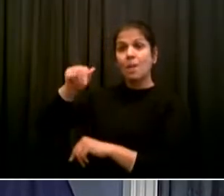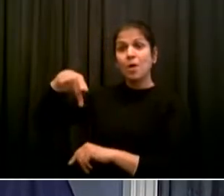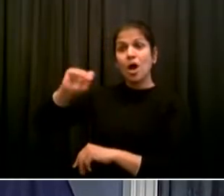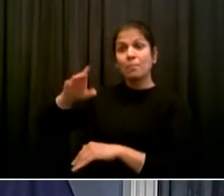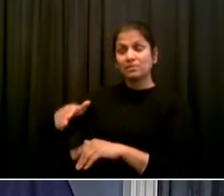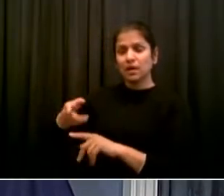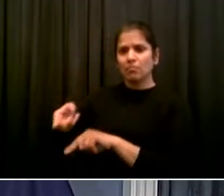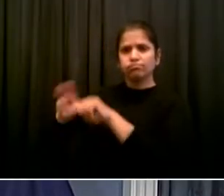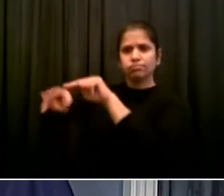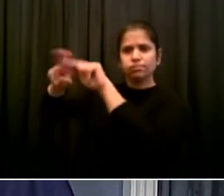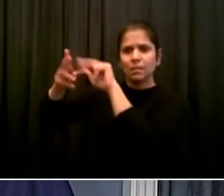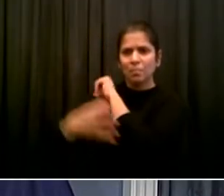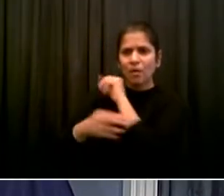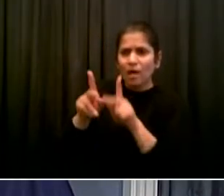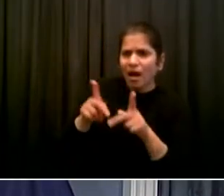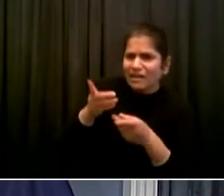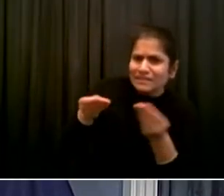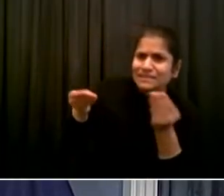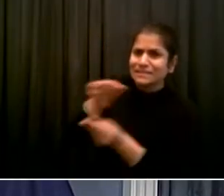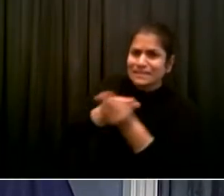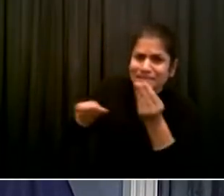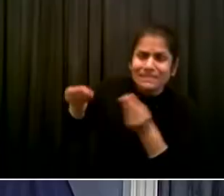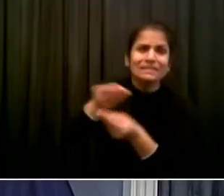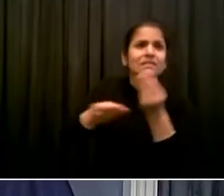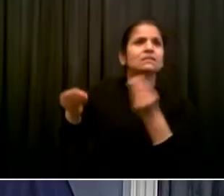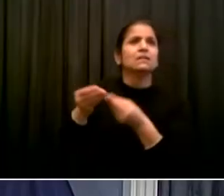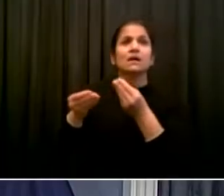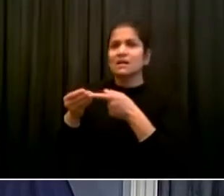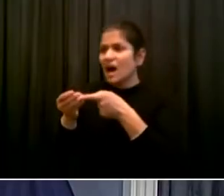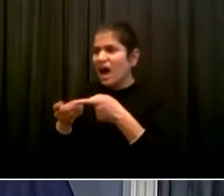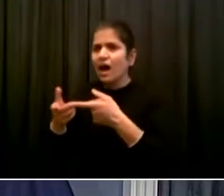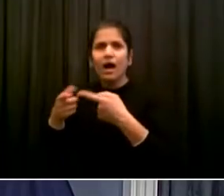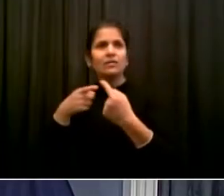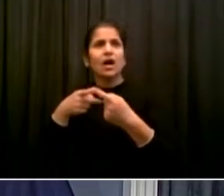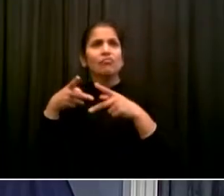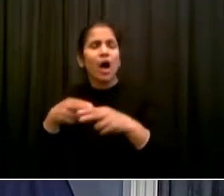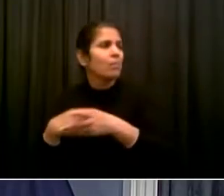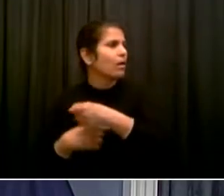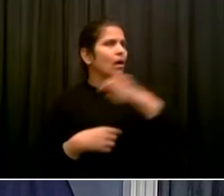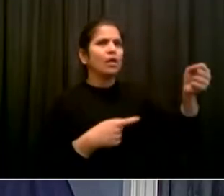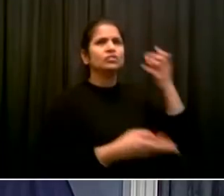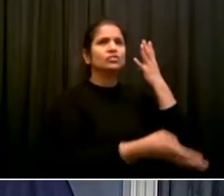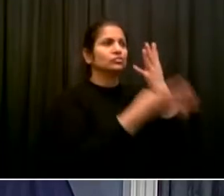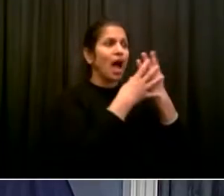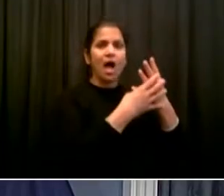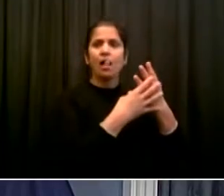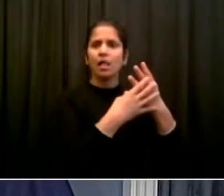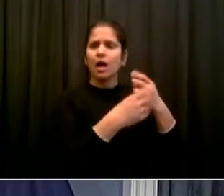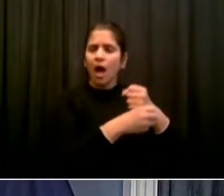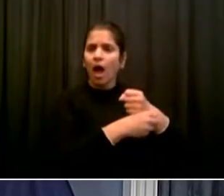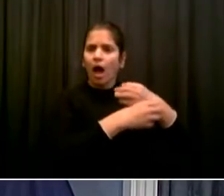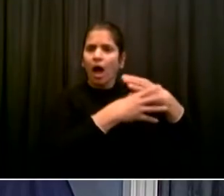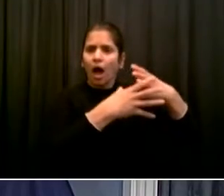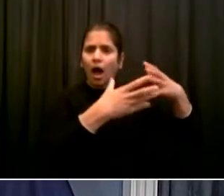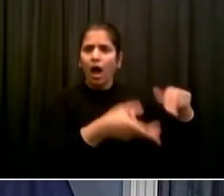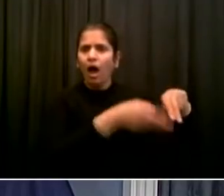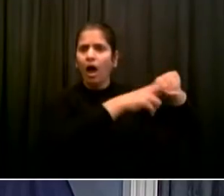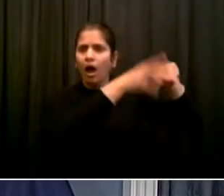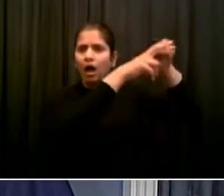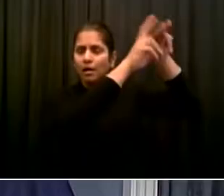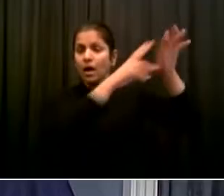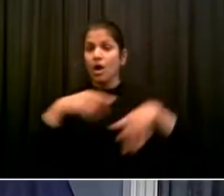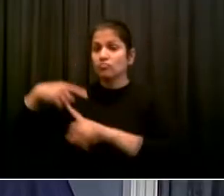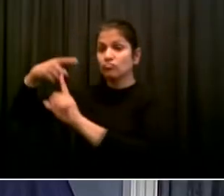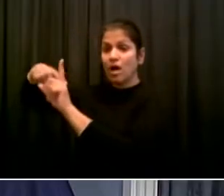increase. And community districts with high jail incarceration rates also experience high rates of unemployment,